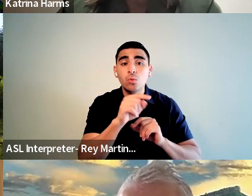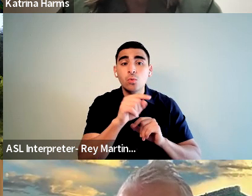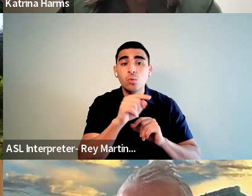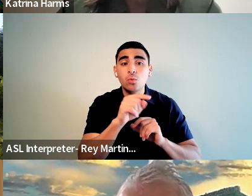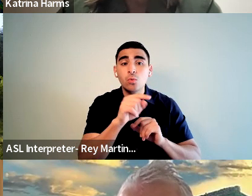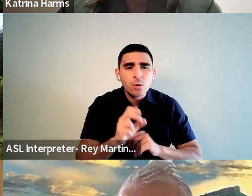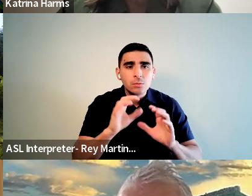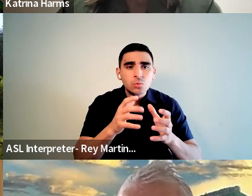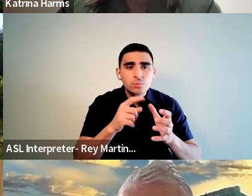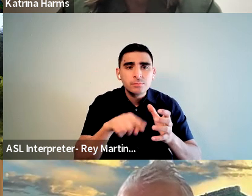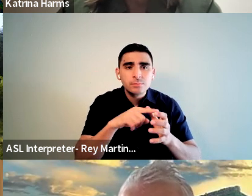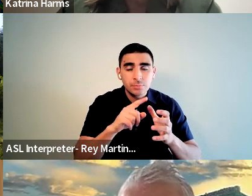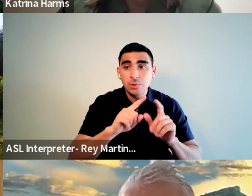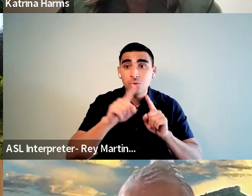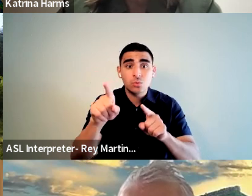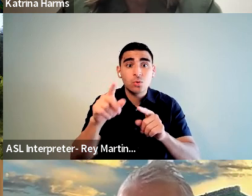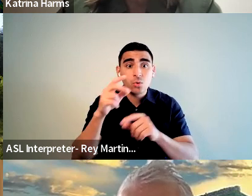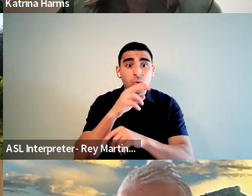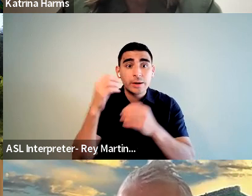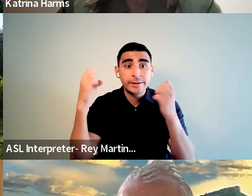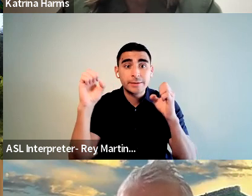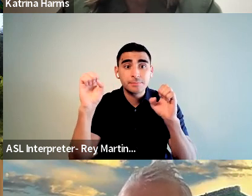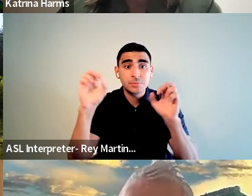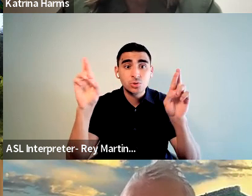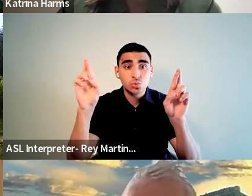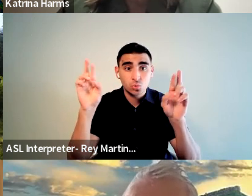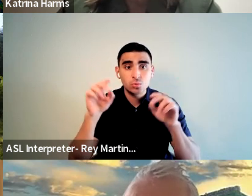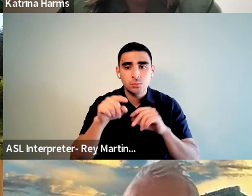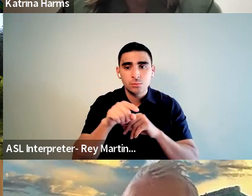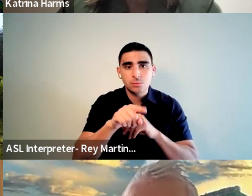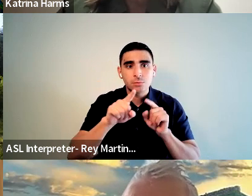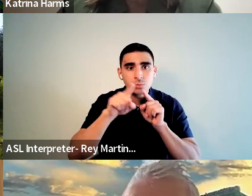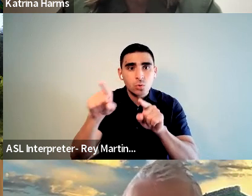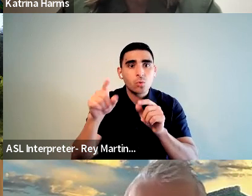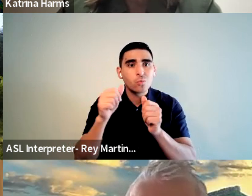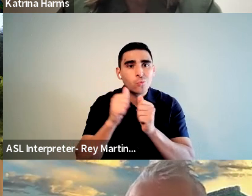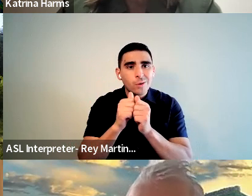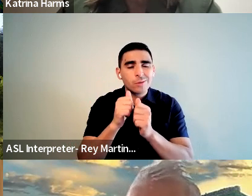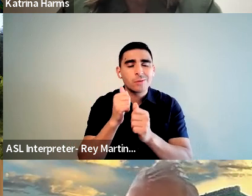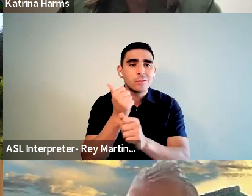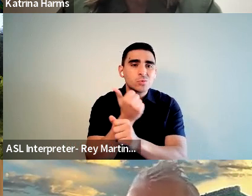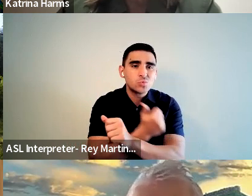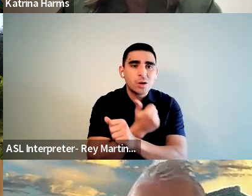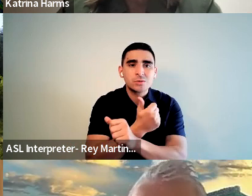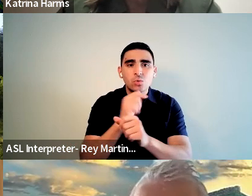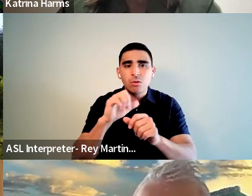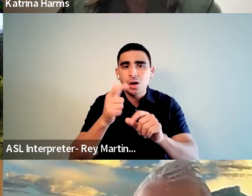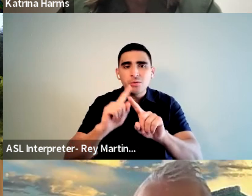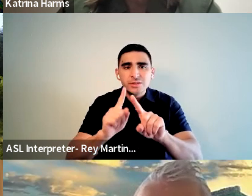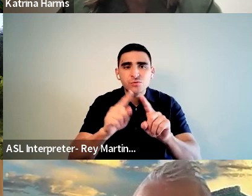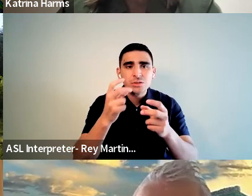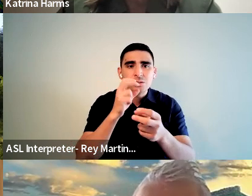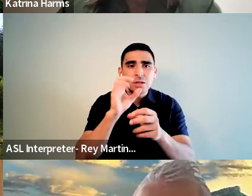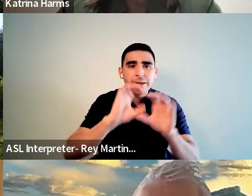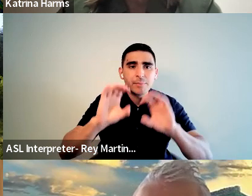in the emergency room in larger numbers with substance use issues. And that when we're